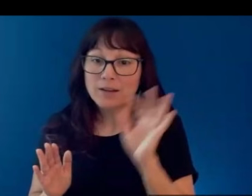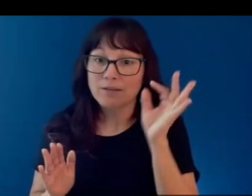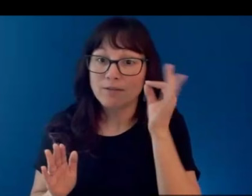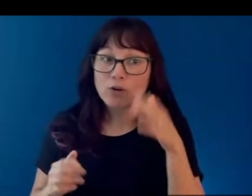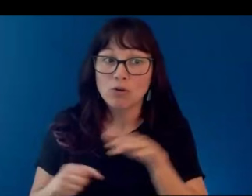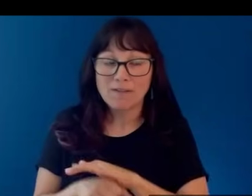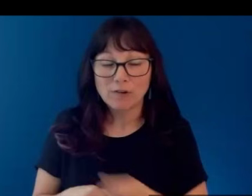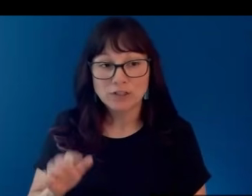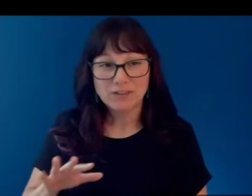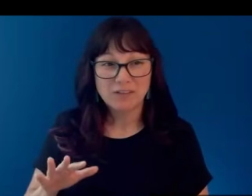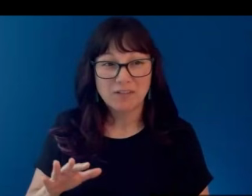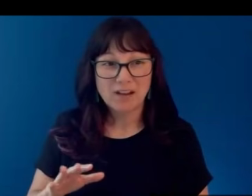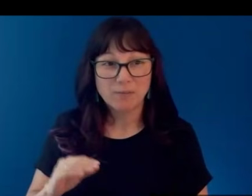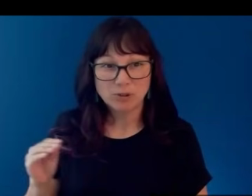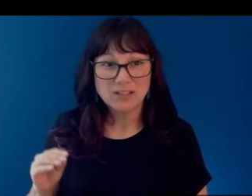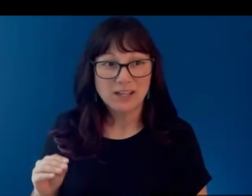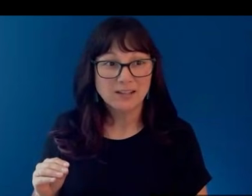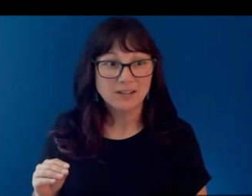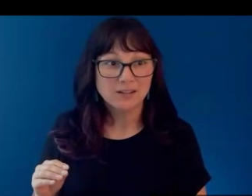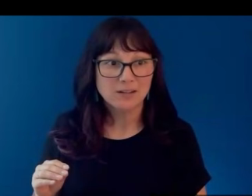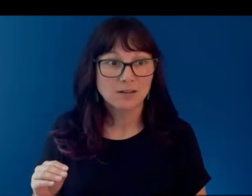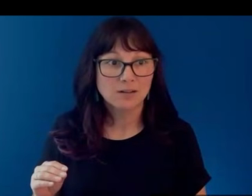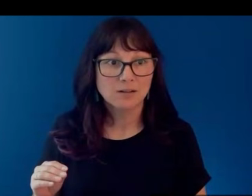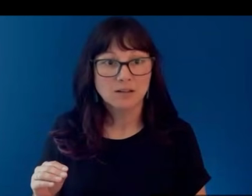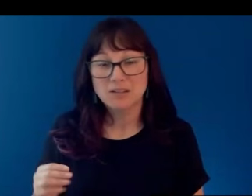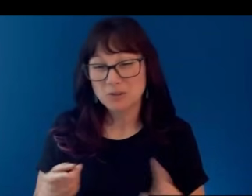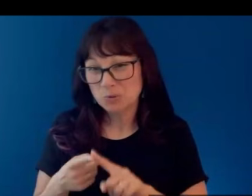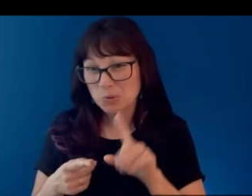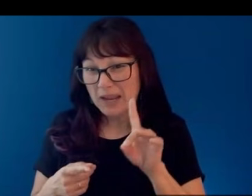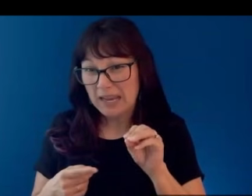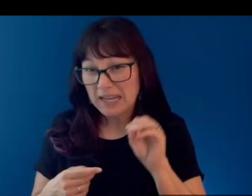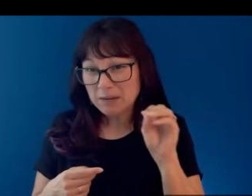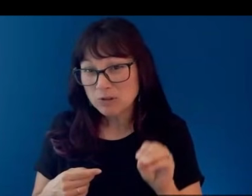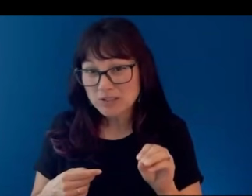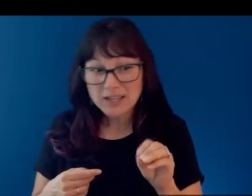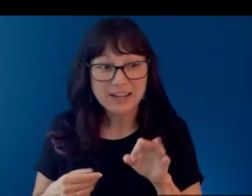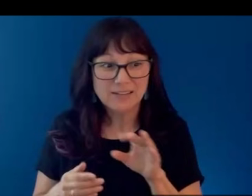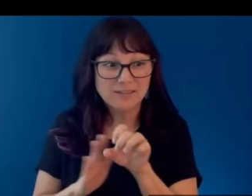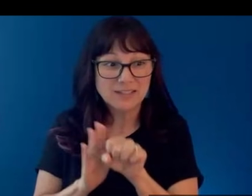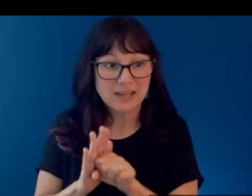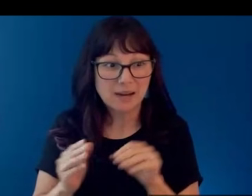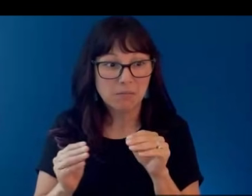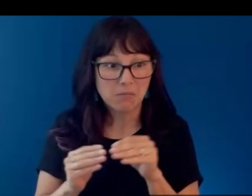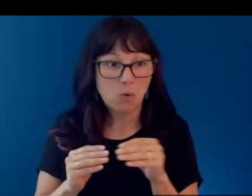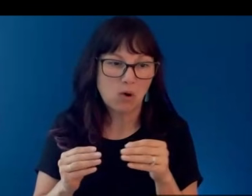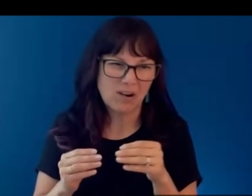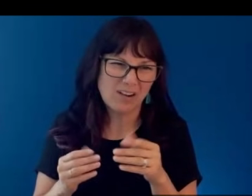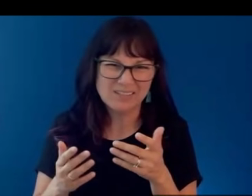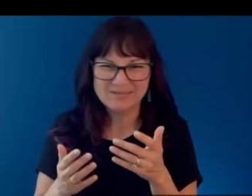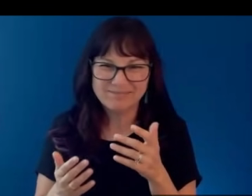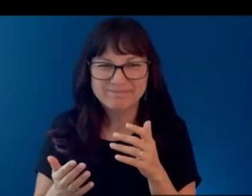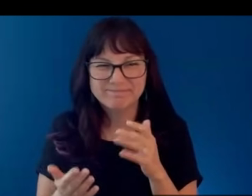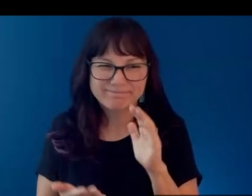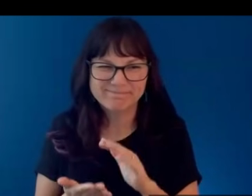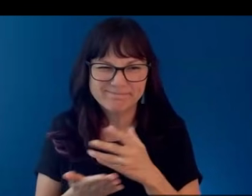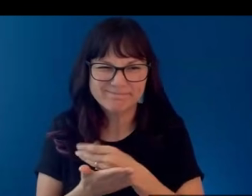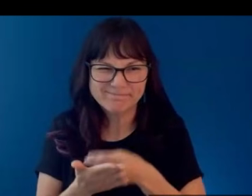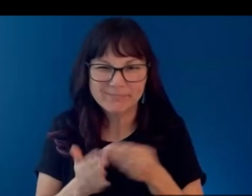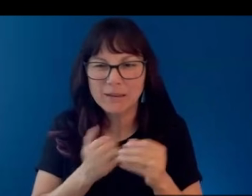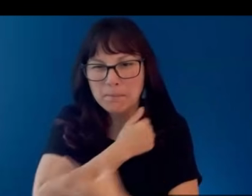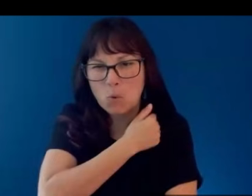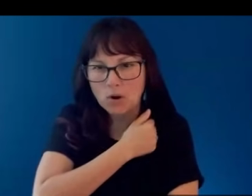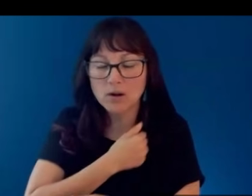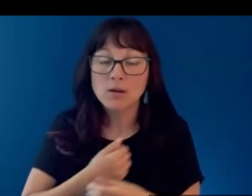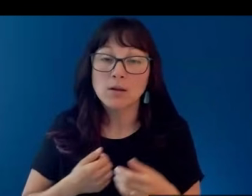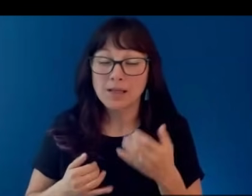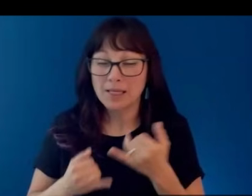from 55% in many states to 80% in poor states. Last time I did some research, the two states with